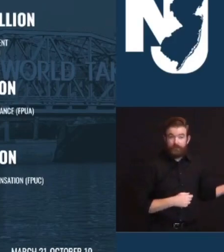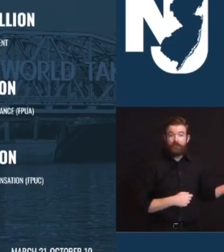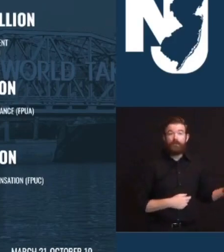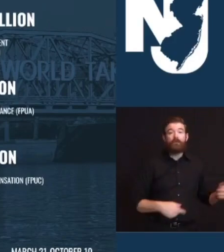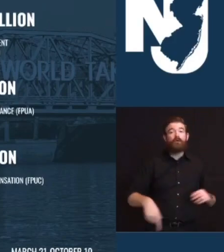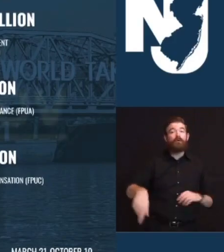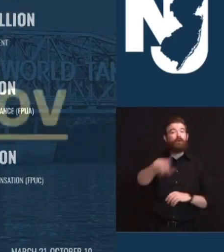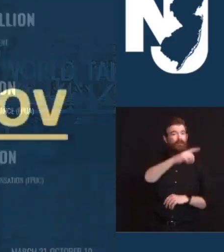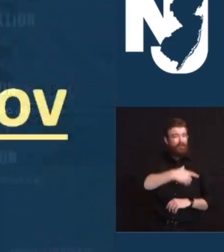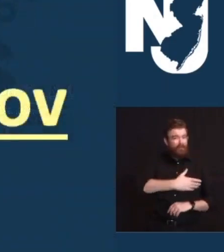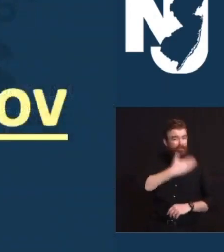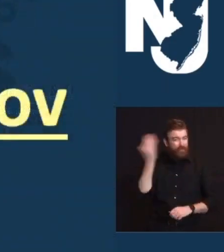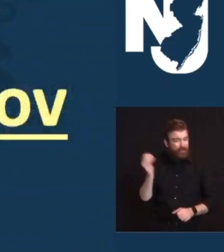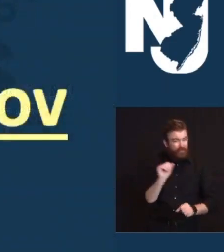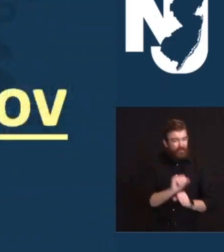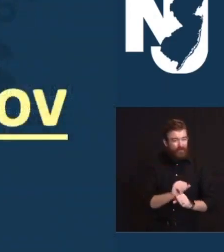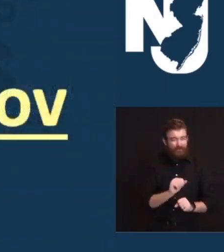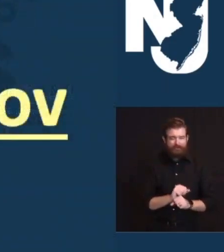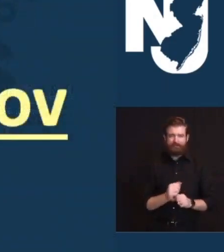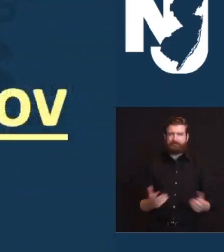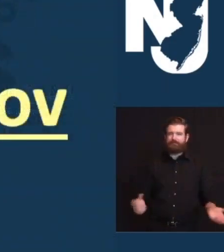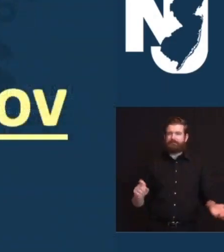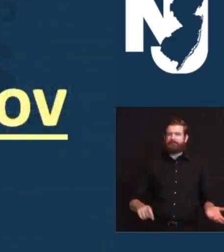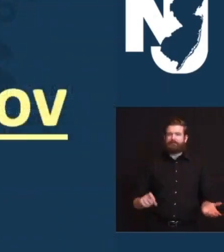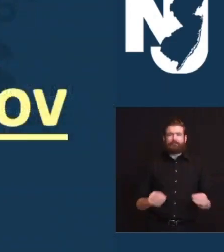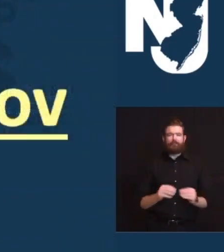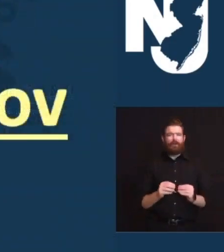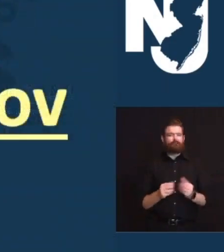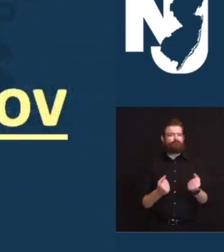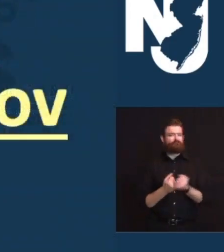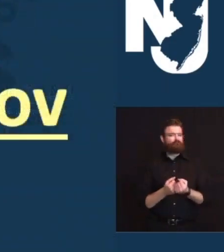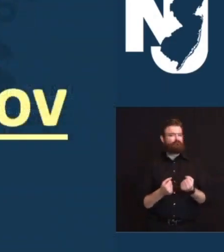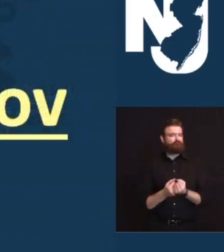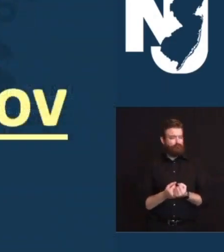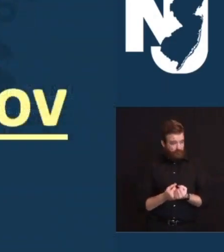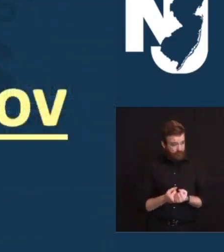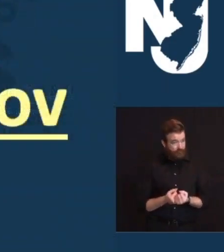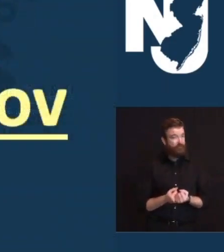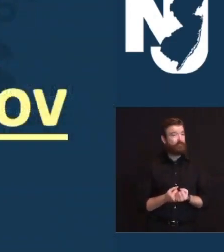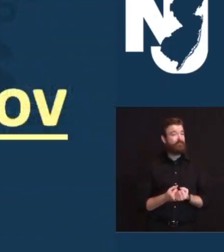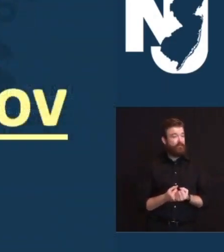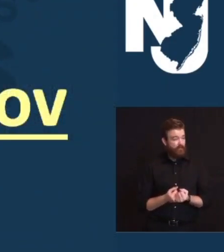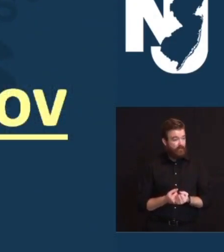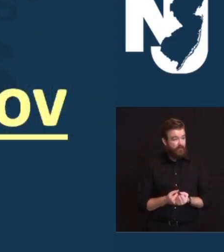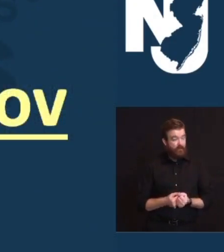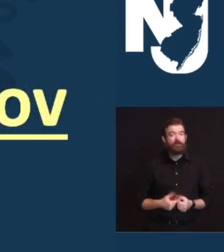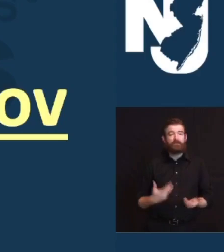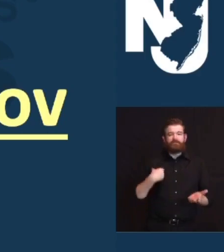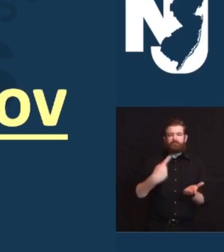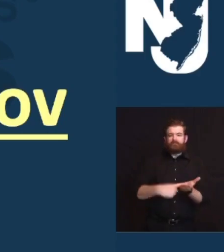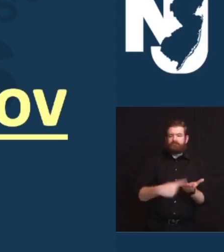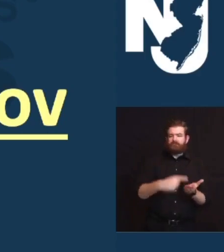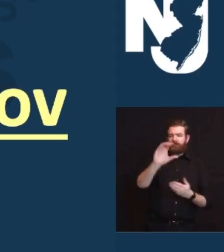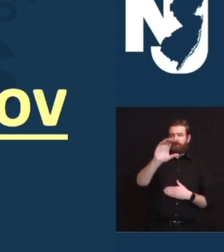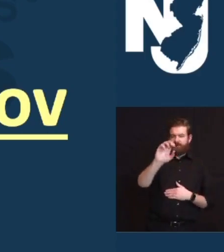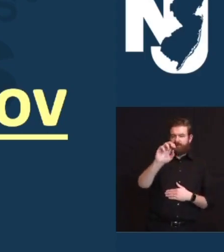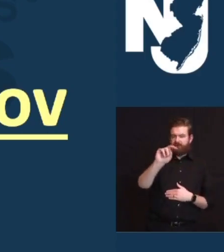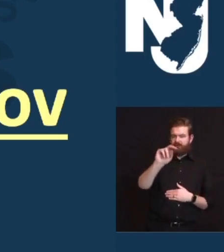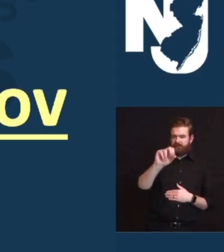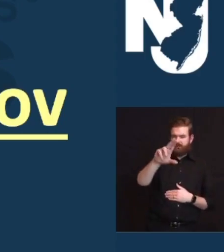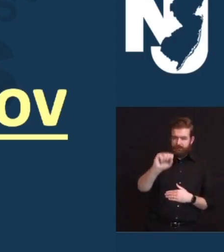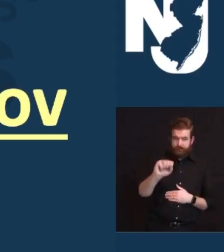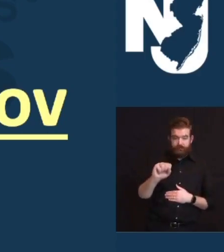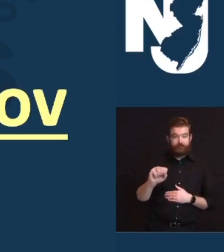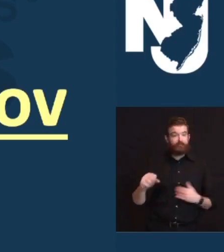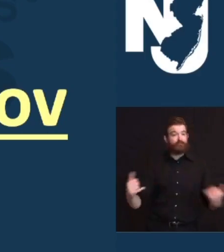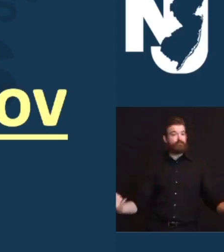Switching gears, the deadline for residents to respond to the 2020 census is literally midnight tonight. This is our last